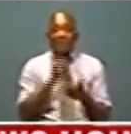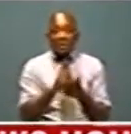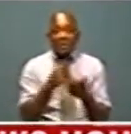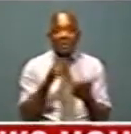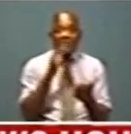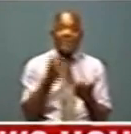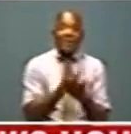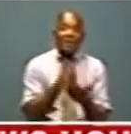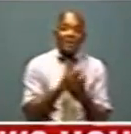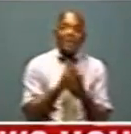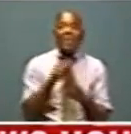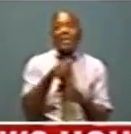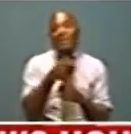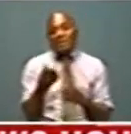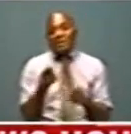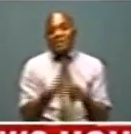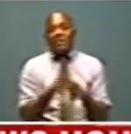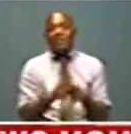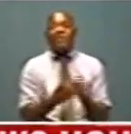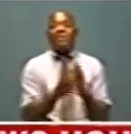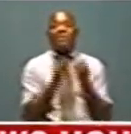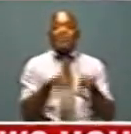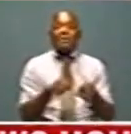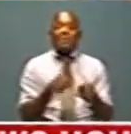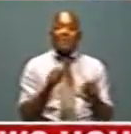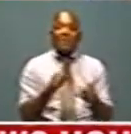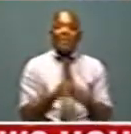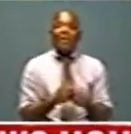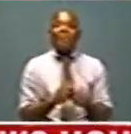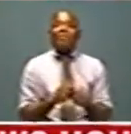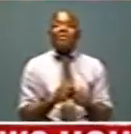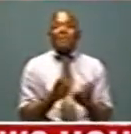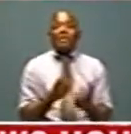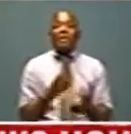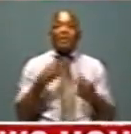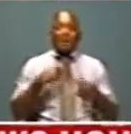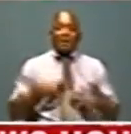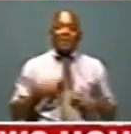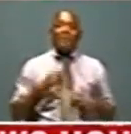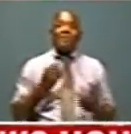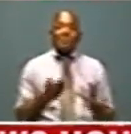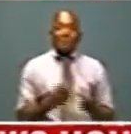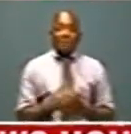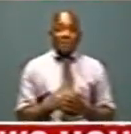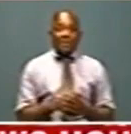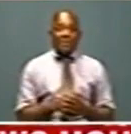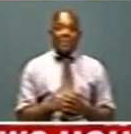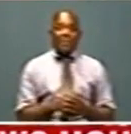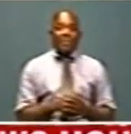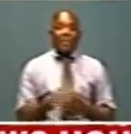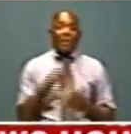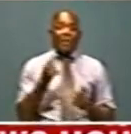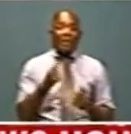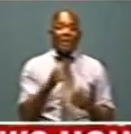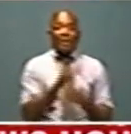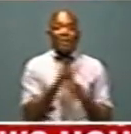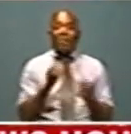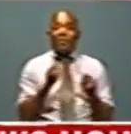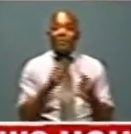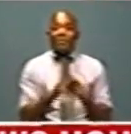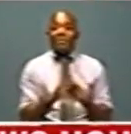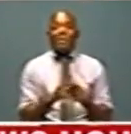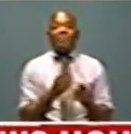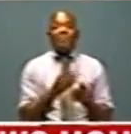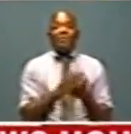Ghana has the logistics and capacity in terms of clinicians and health staff. He says there is therefore no room to fail